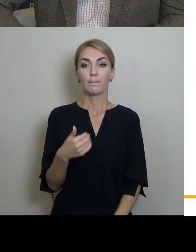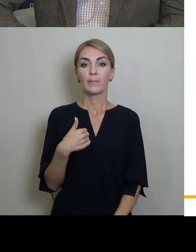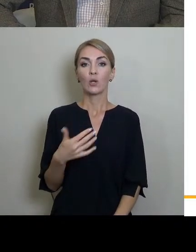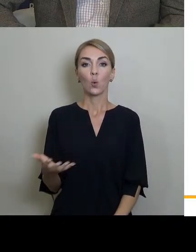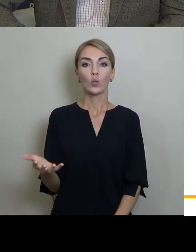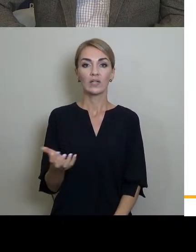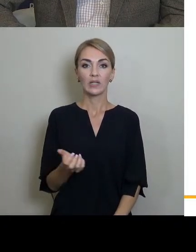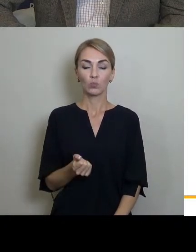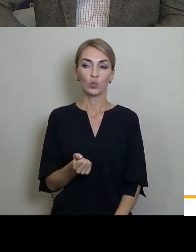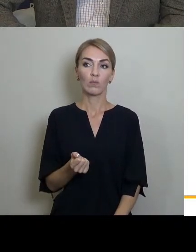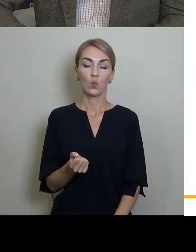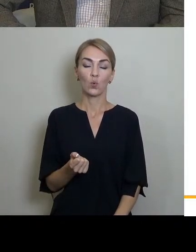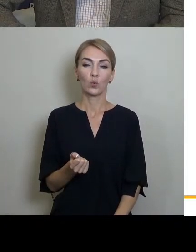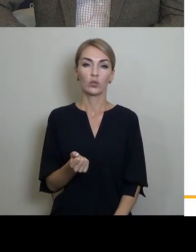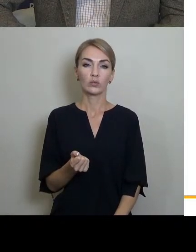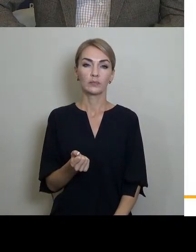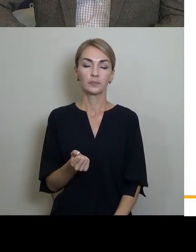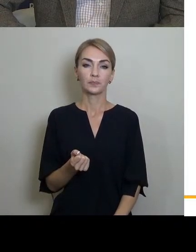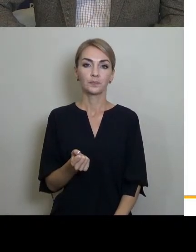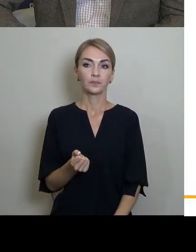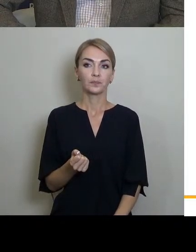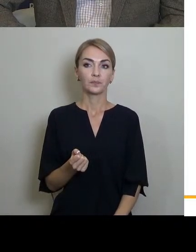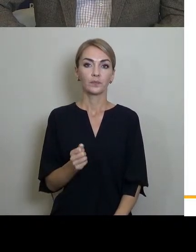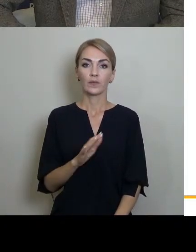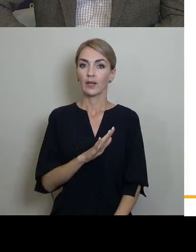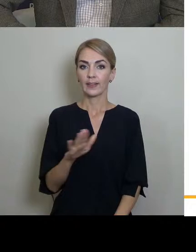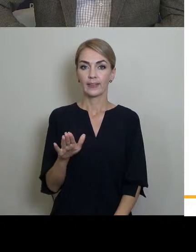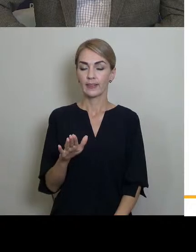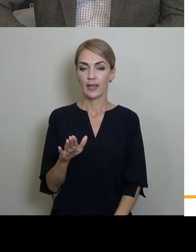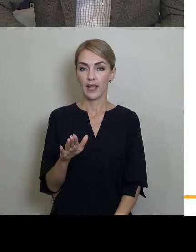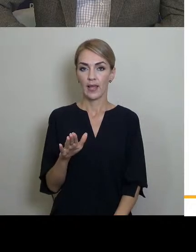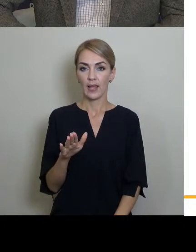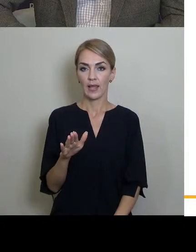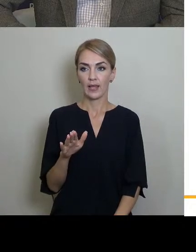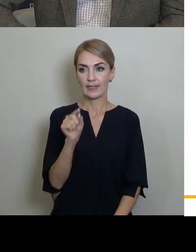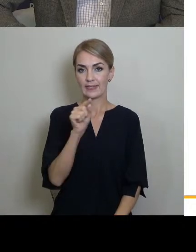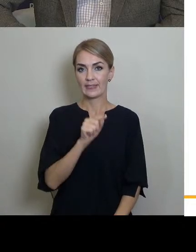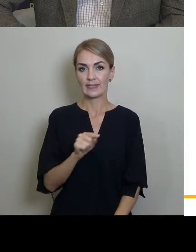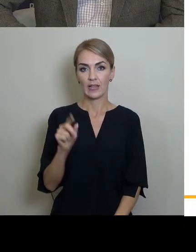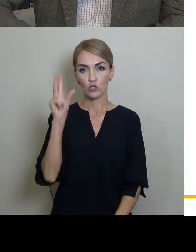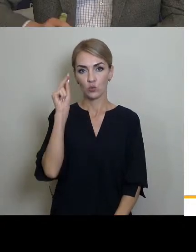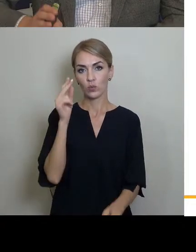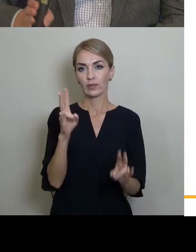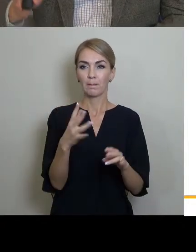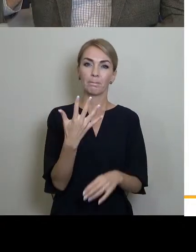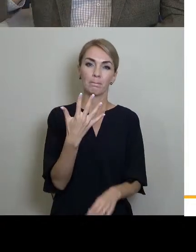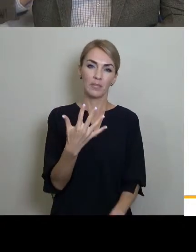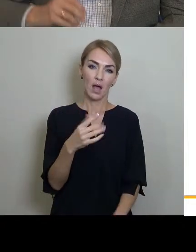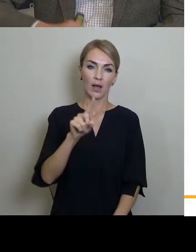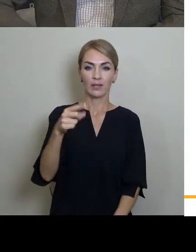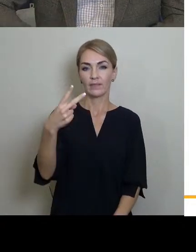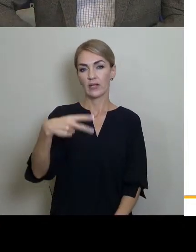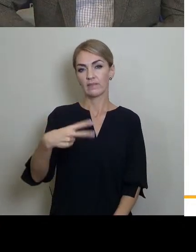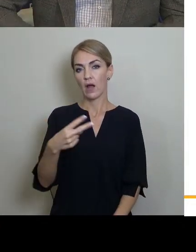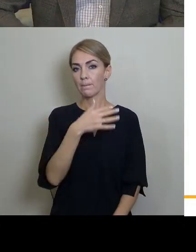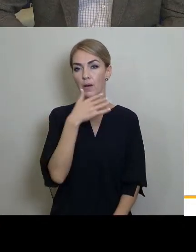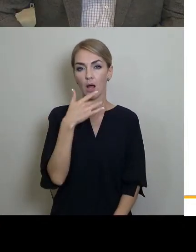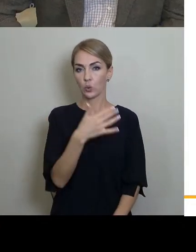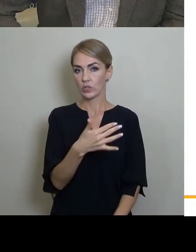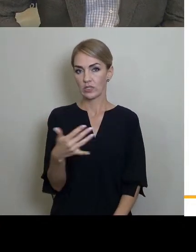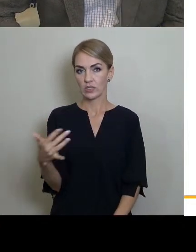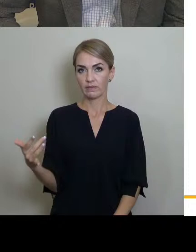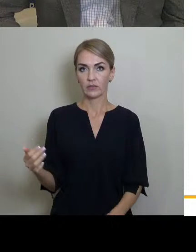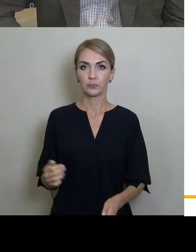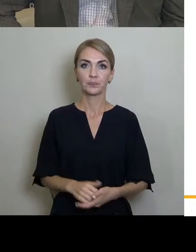that has been defined. We get not the whole number with some decimals,